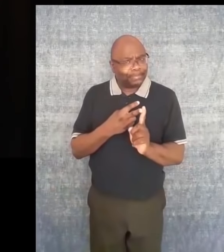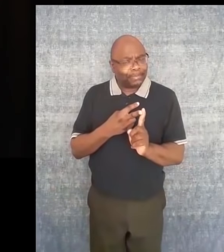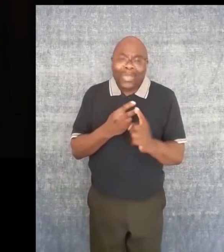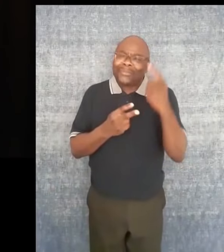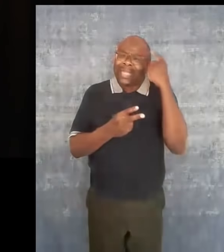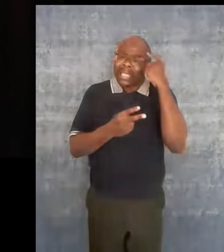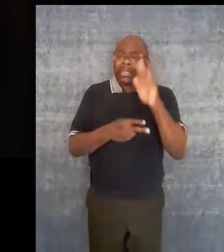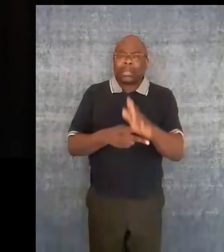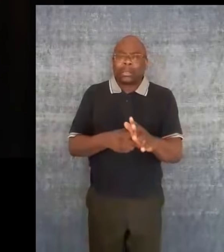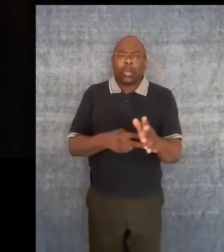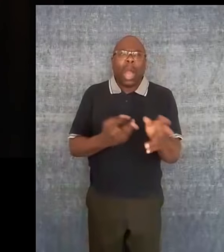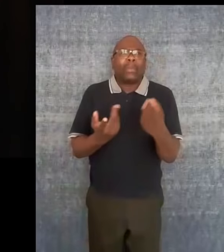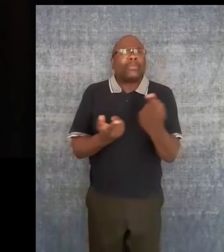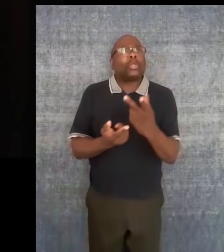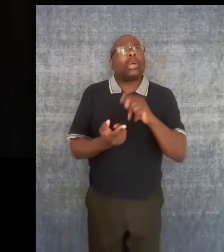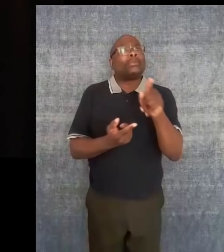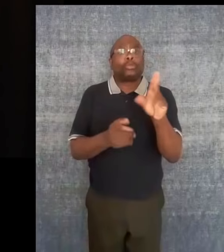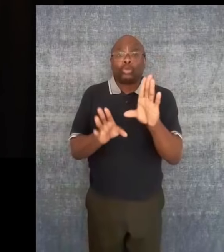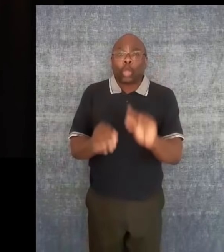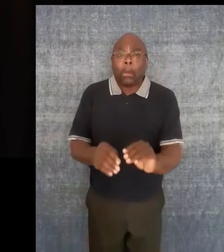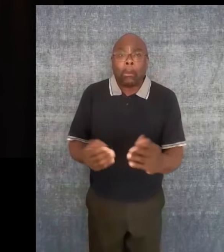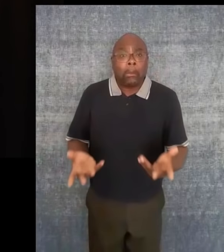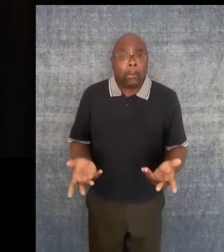Just think for a moment, what else would you like God to stop?